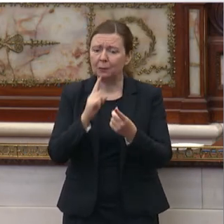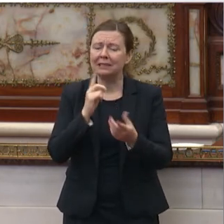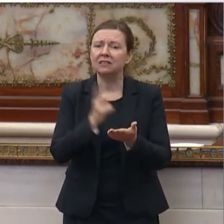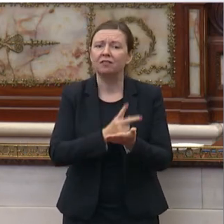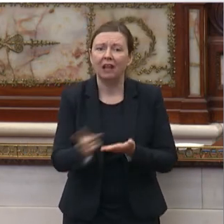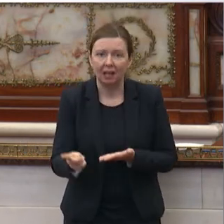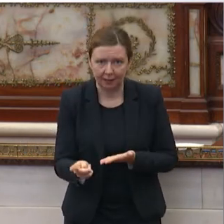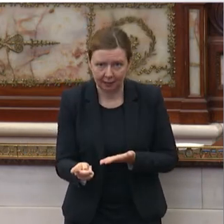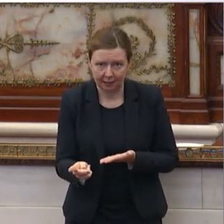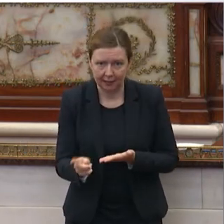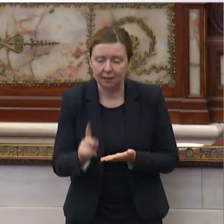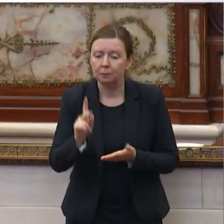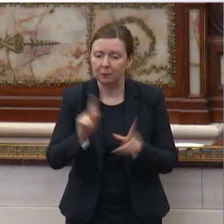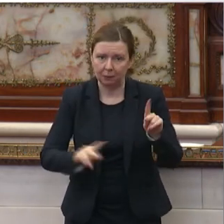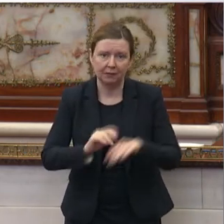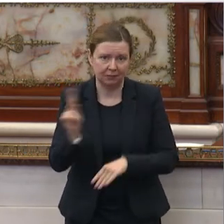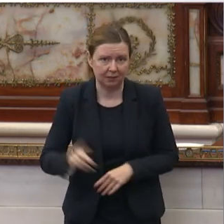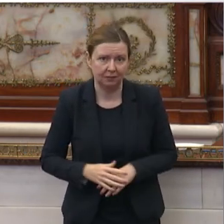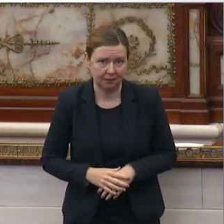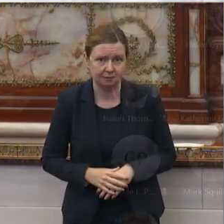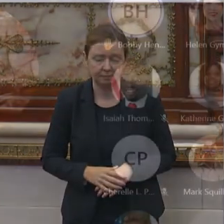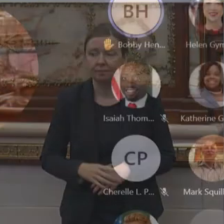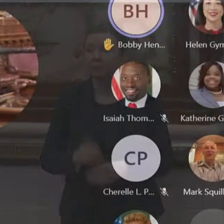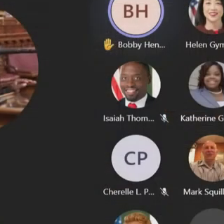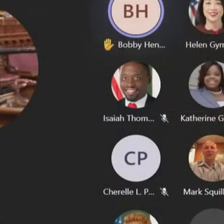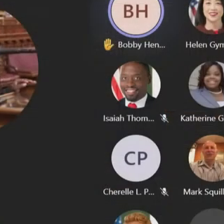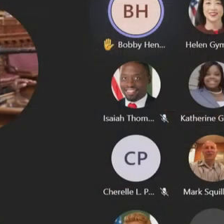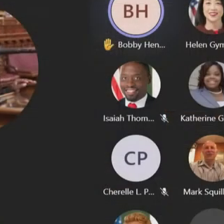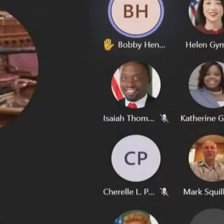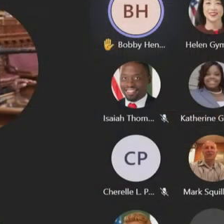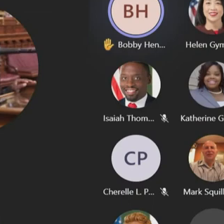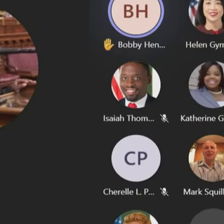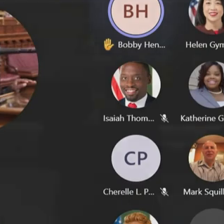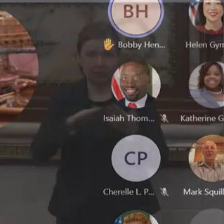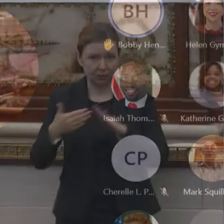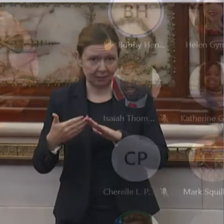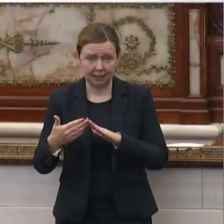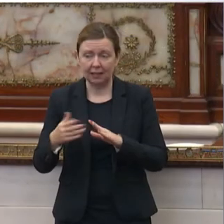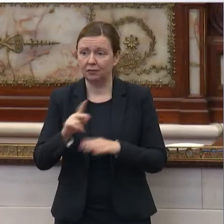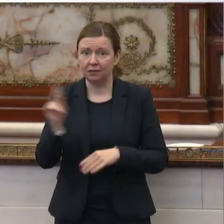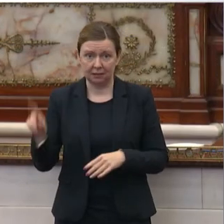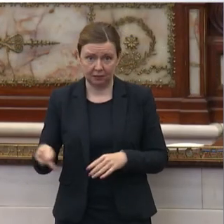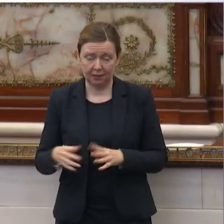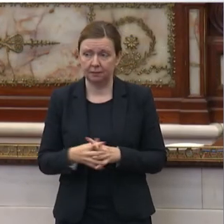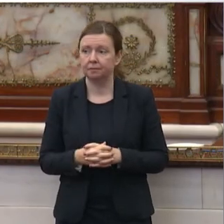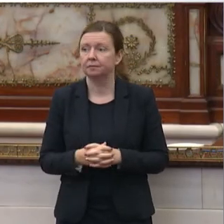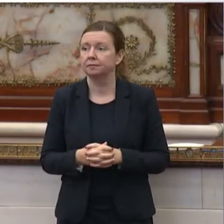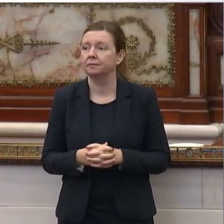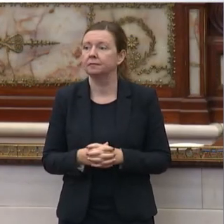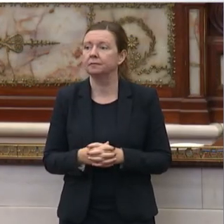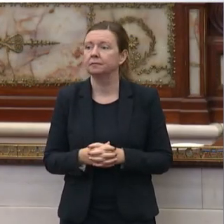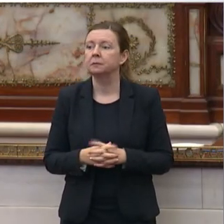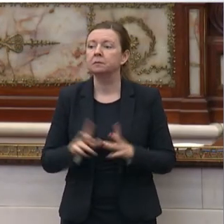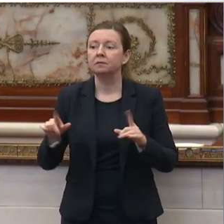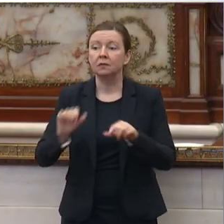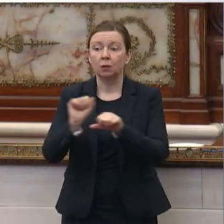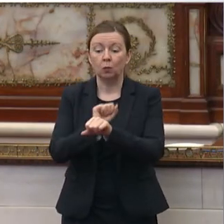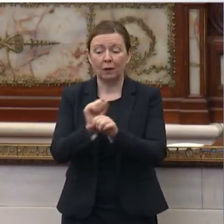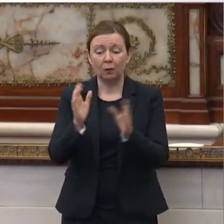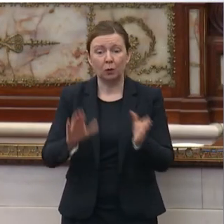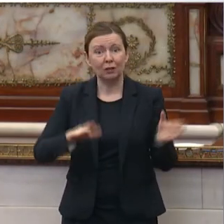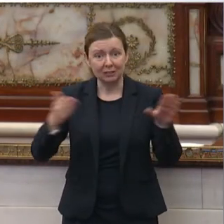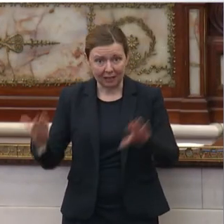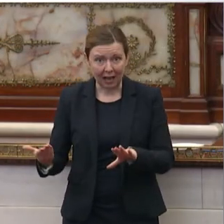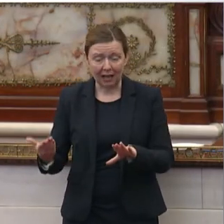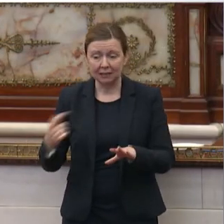failing Philadelphians. They are failing the entire city of Philadelphia. And when a worker dies as a